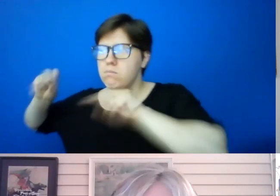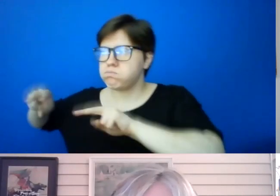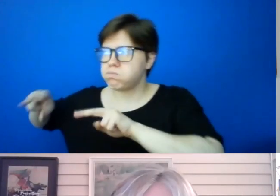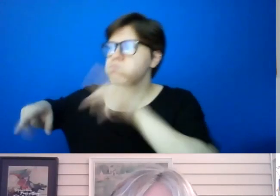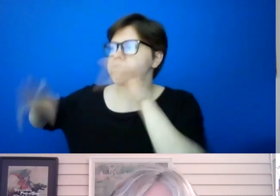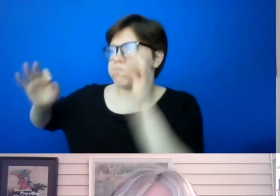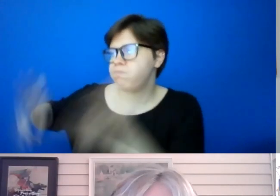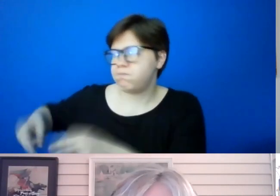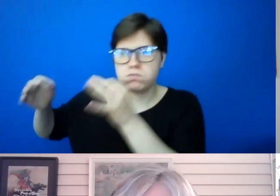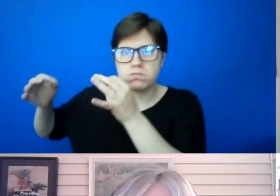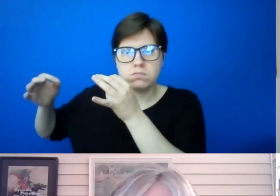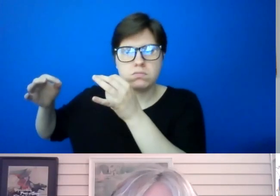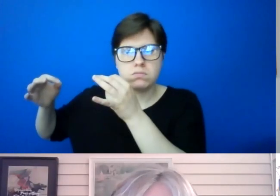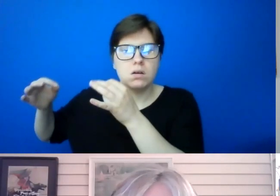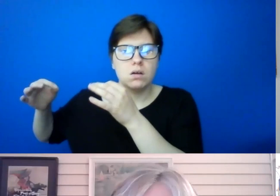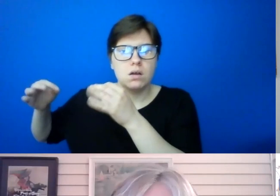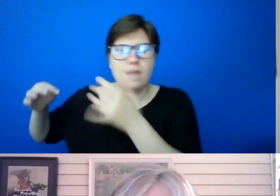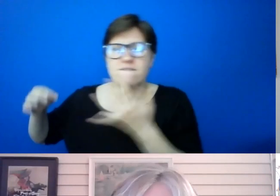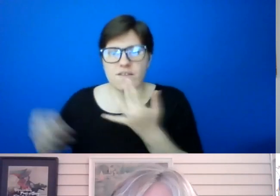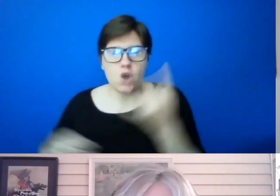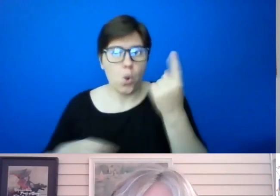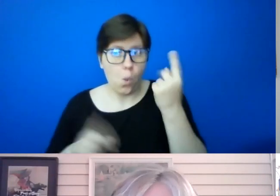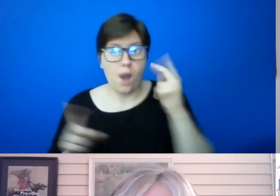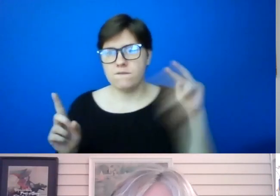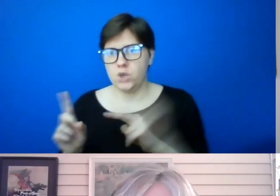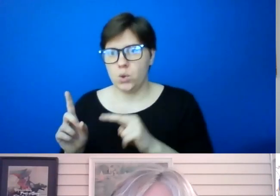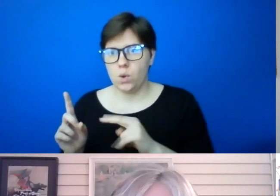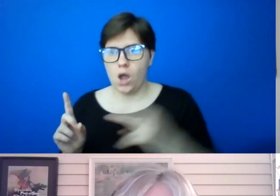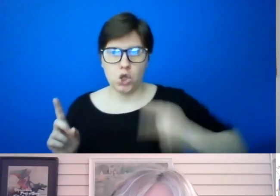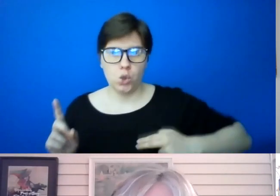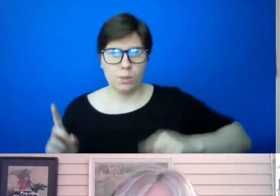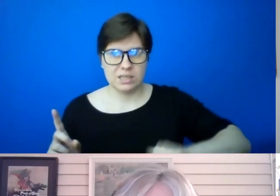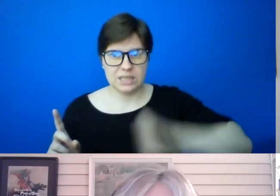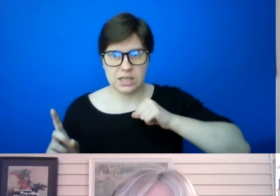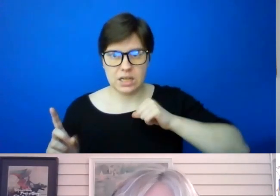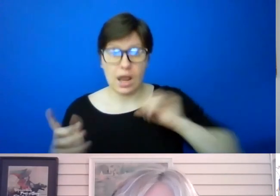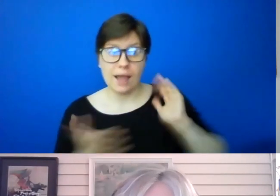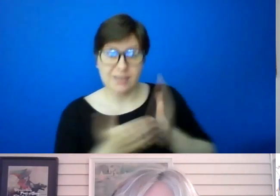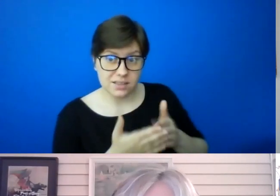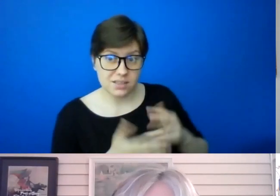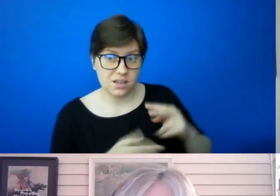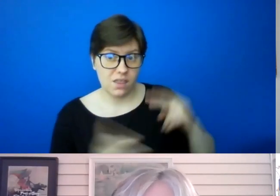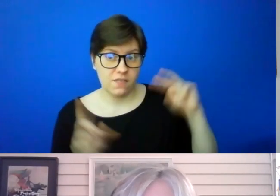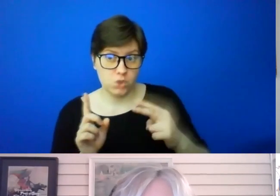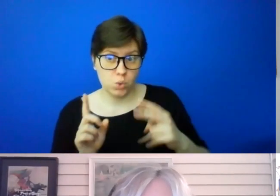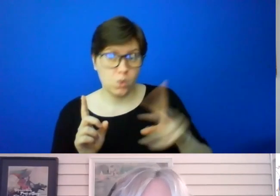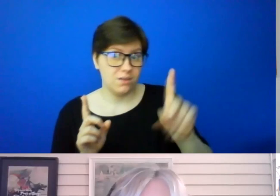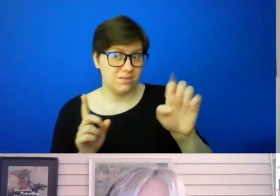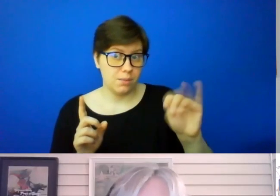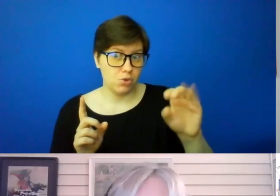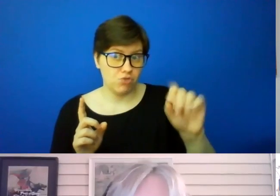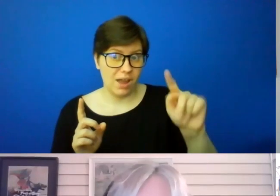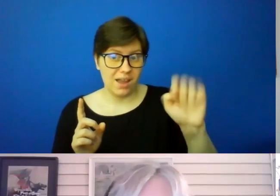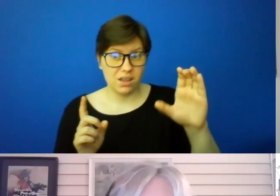of one view of human dignity and against the view, the democratic view, that everyone